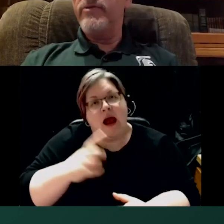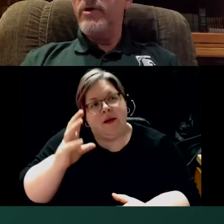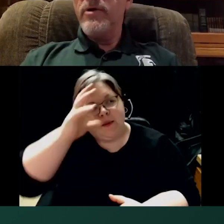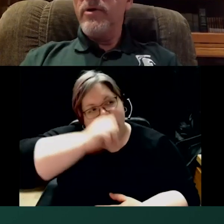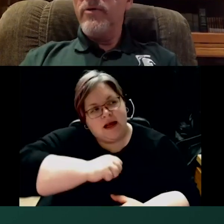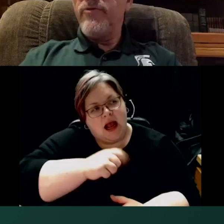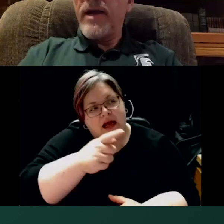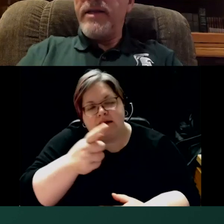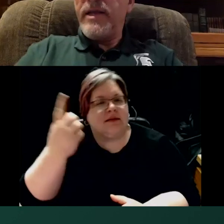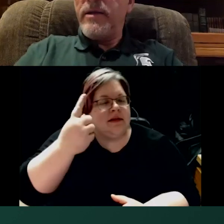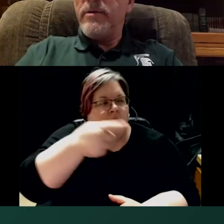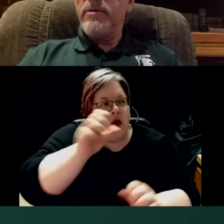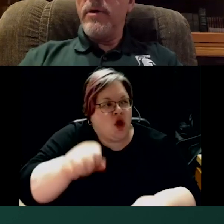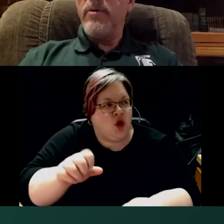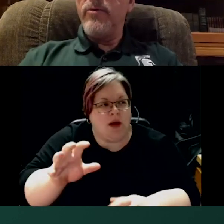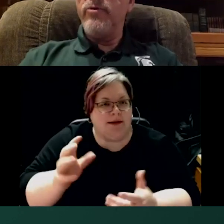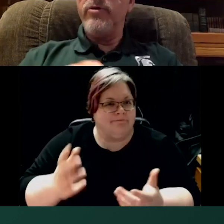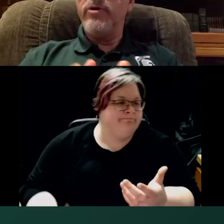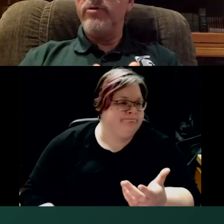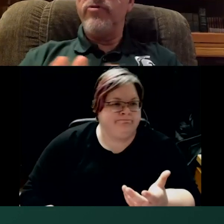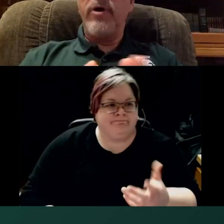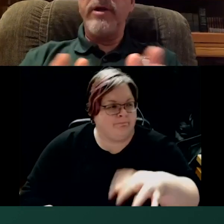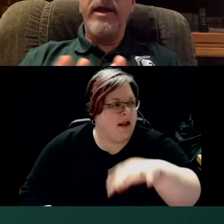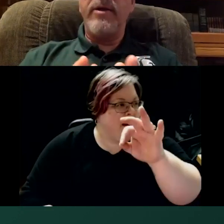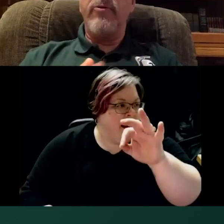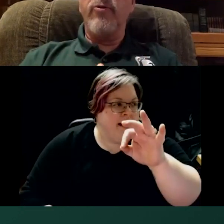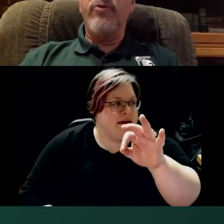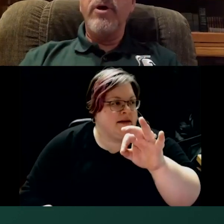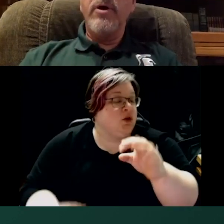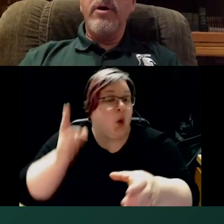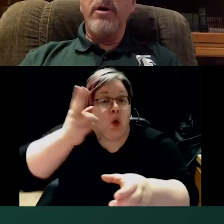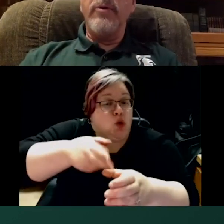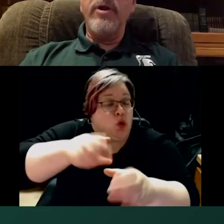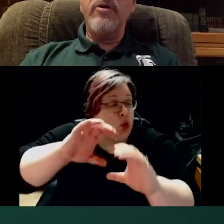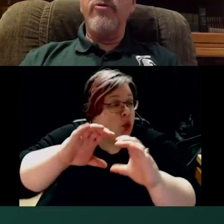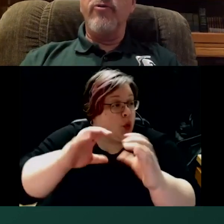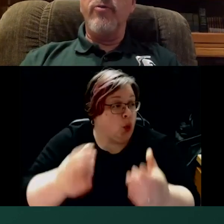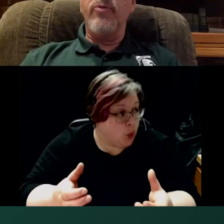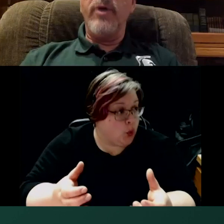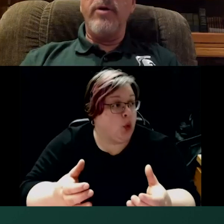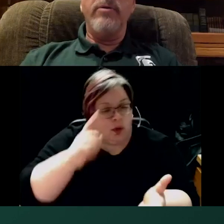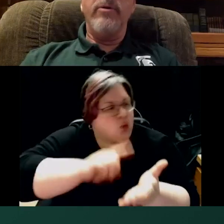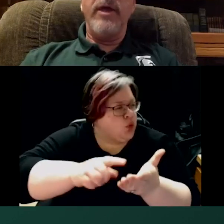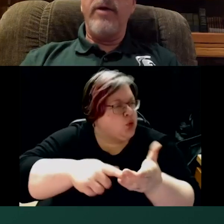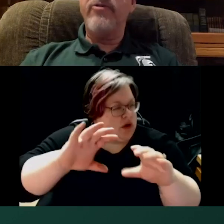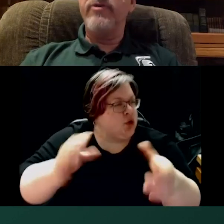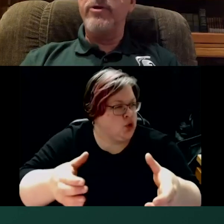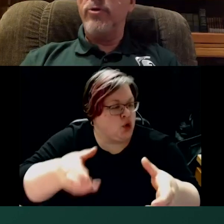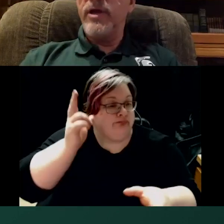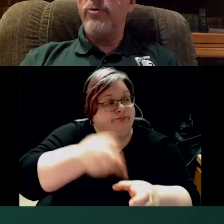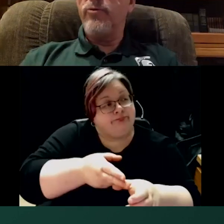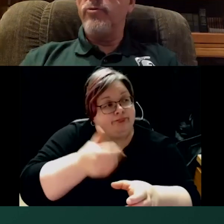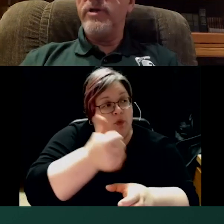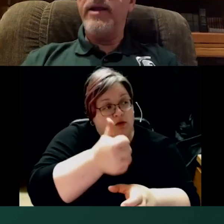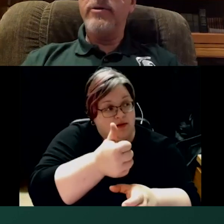at finding, you could join a group, a research group where they are actually